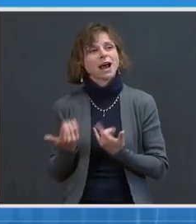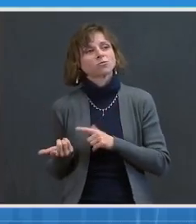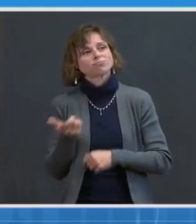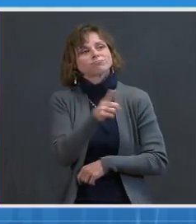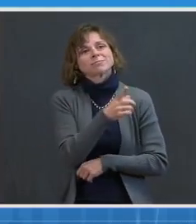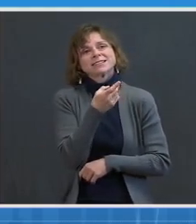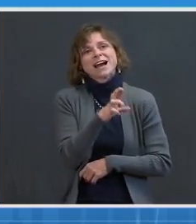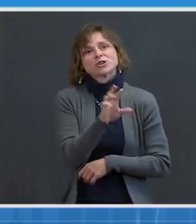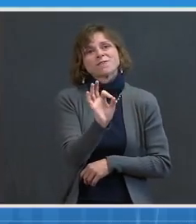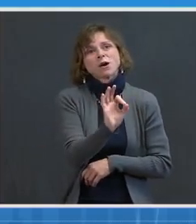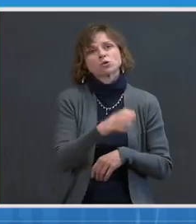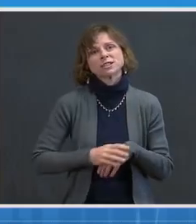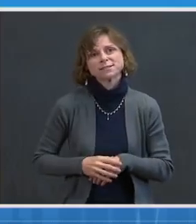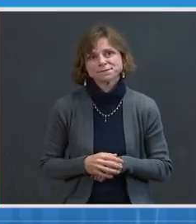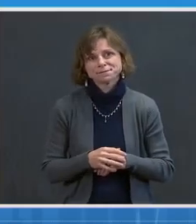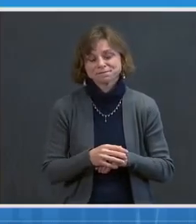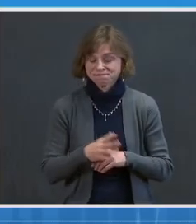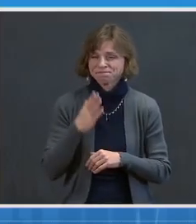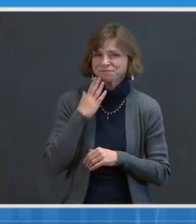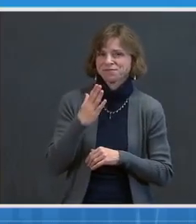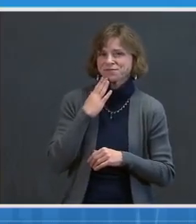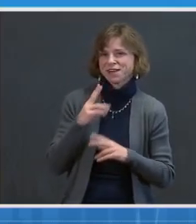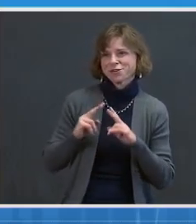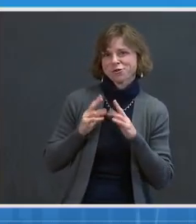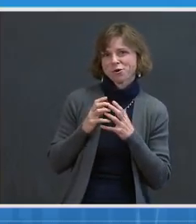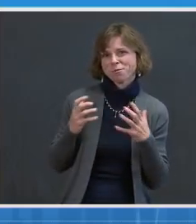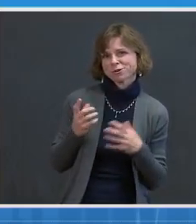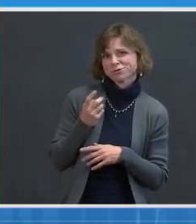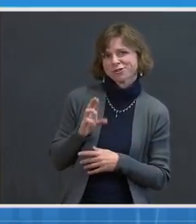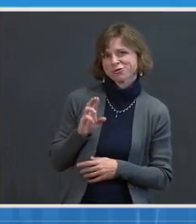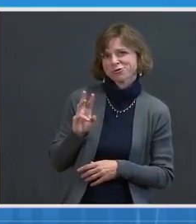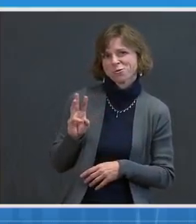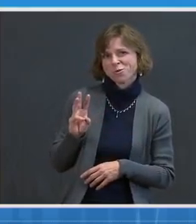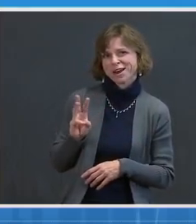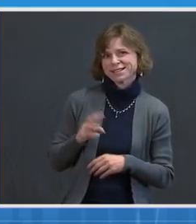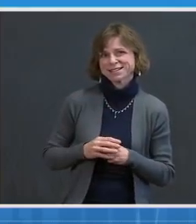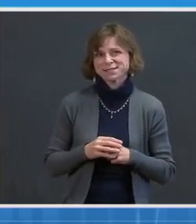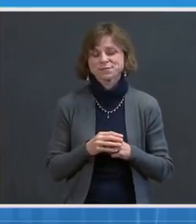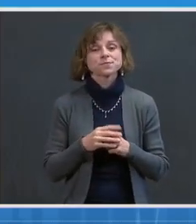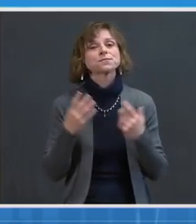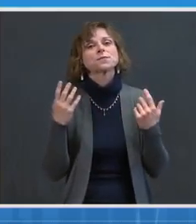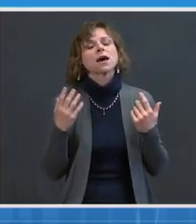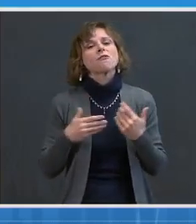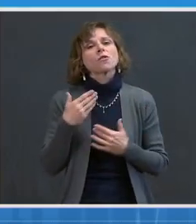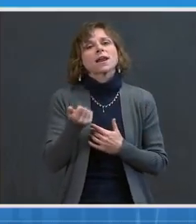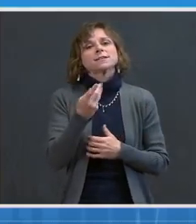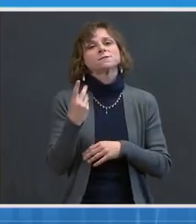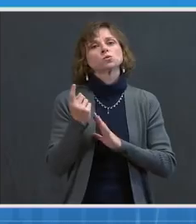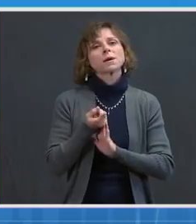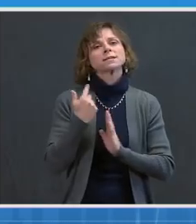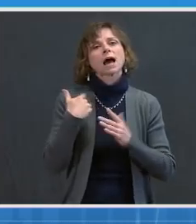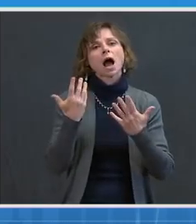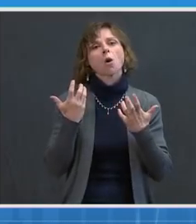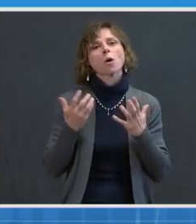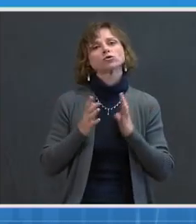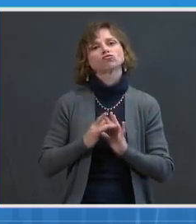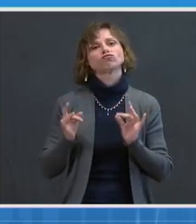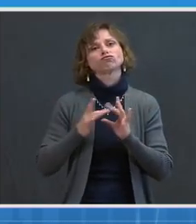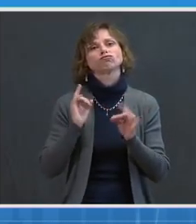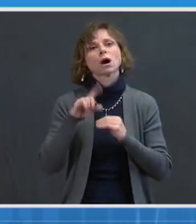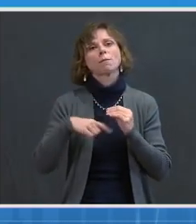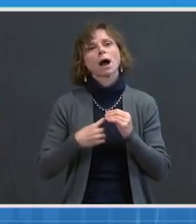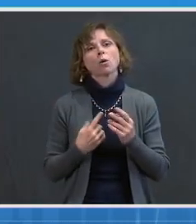Fauci. Thank you very much, Dr. Walensky. What I'd like to do over the next couple of minutes is talk a bit